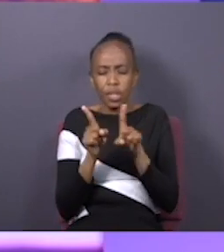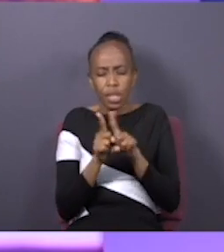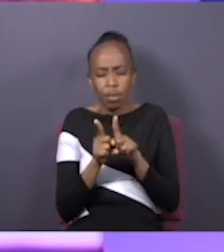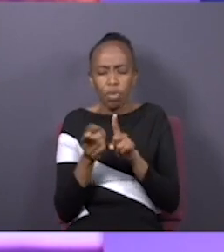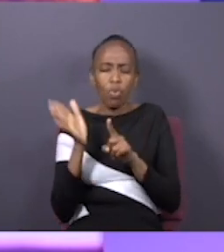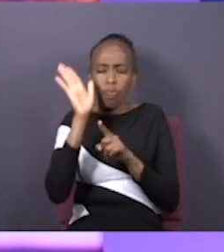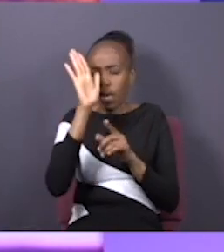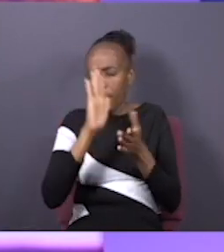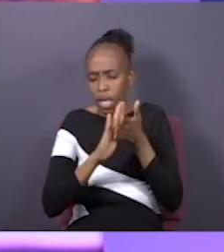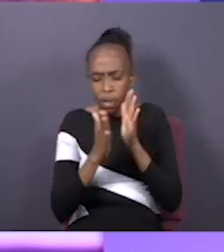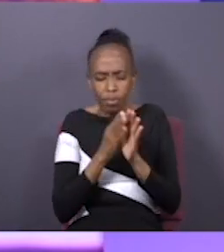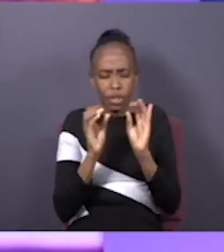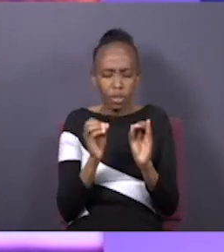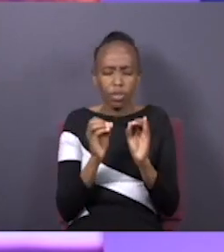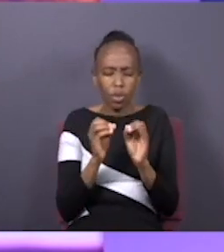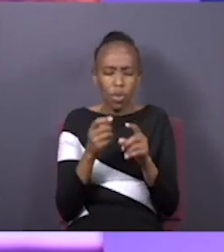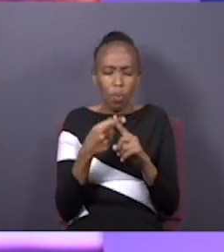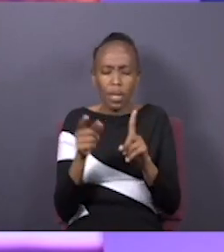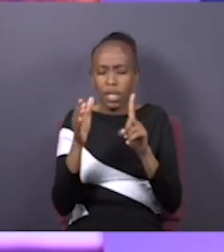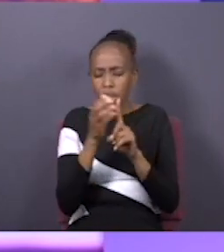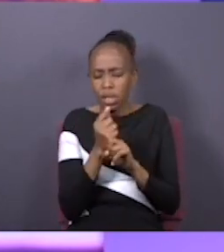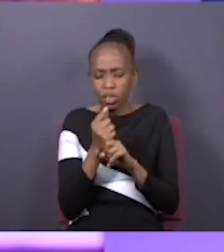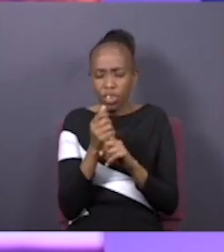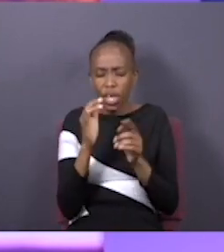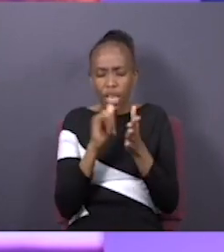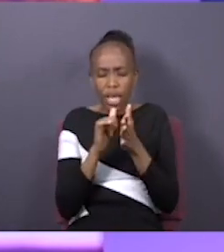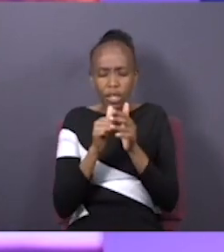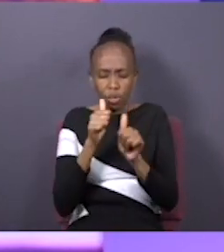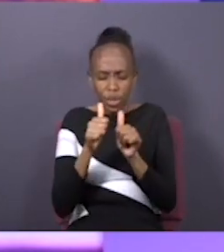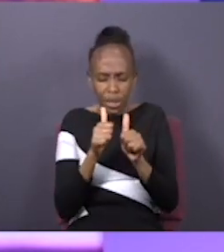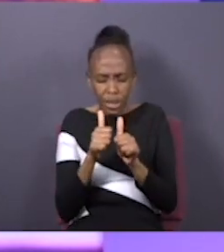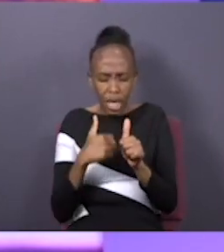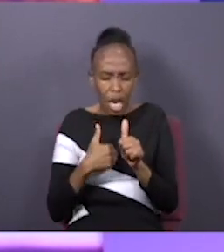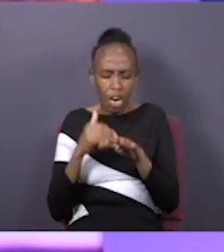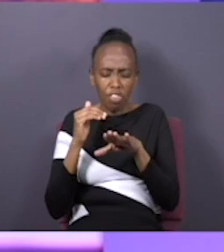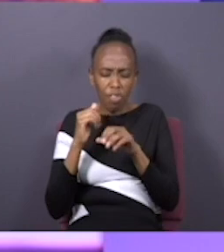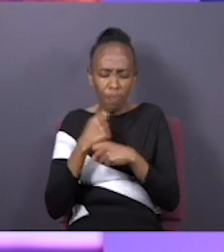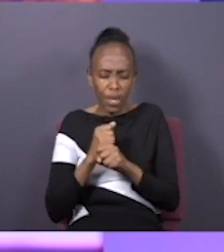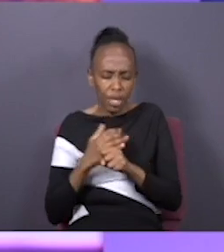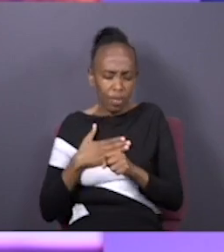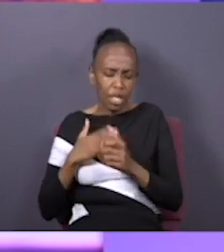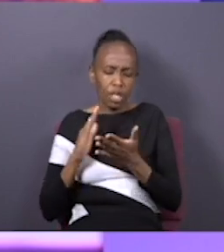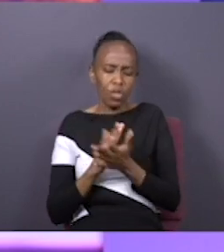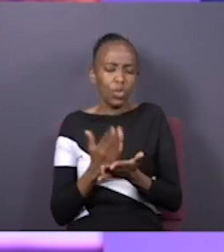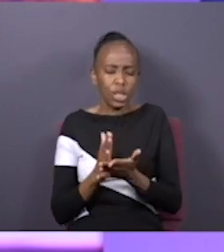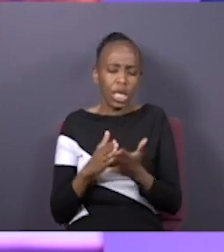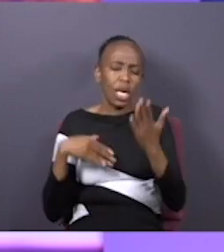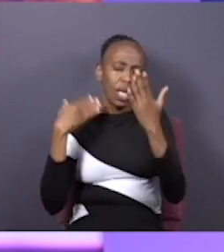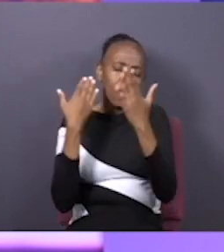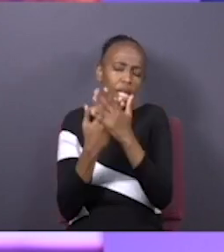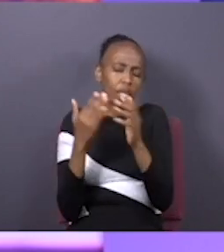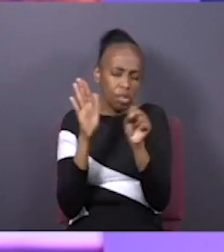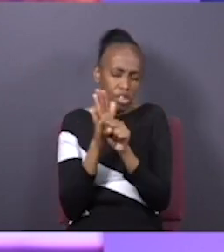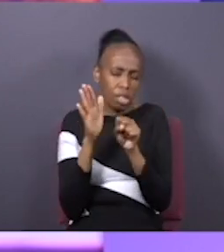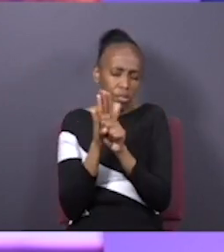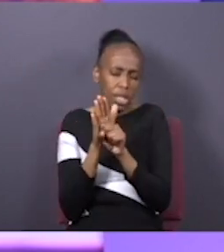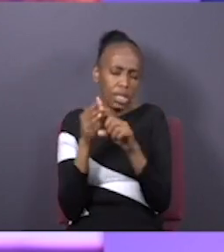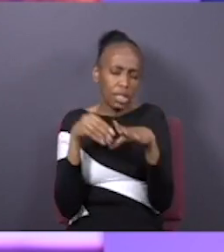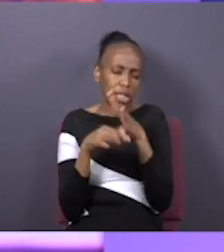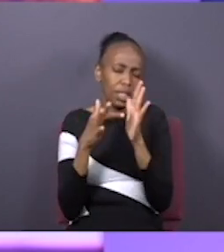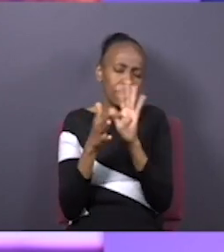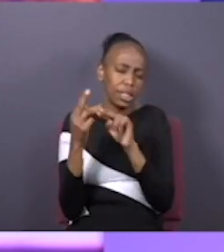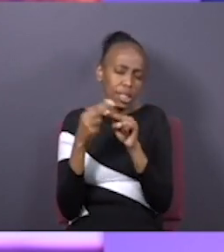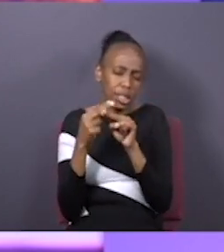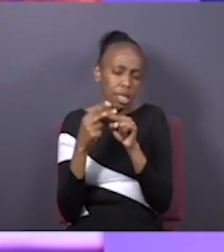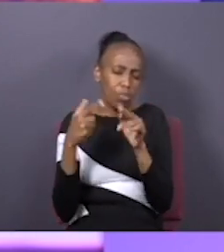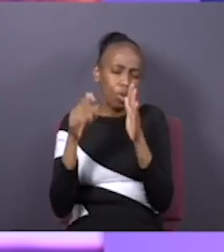not return to you empty. It will achieve that for which you have caused me to share it. Thank you very much. In